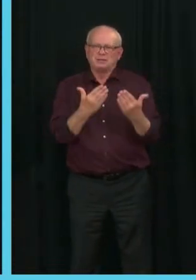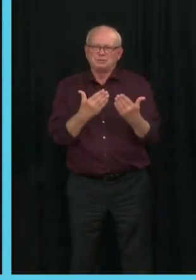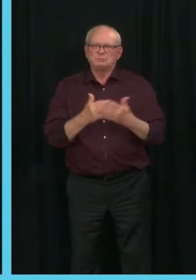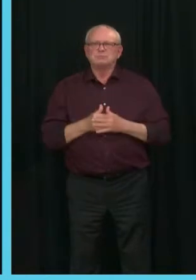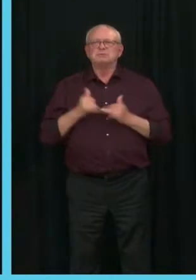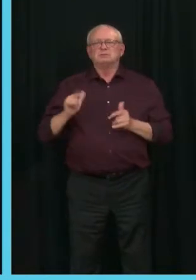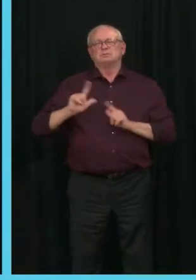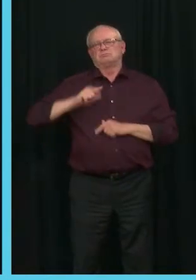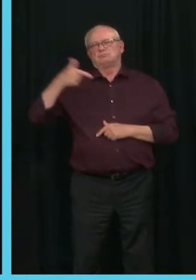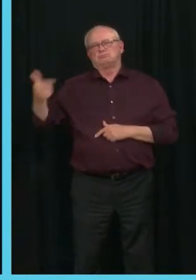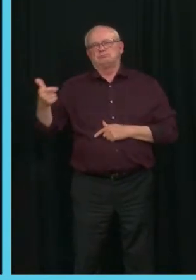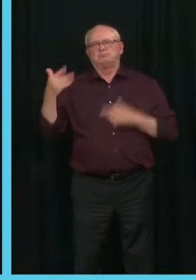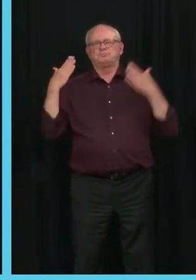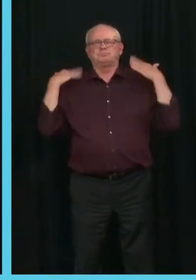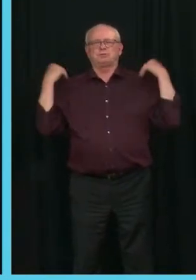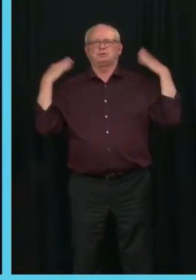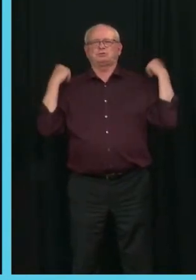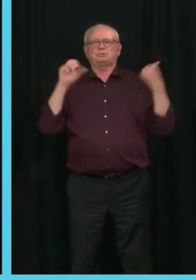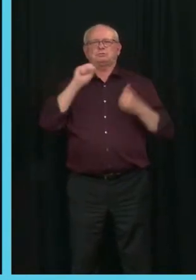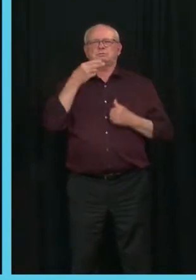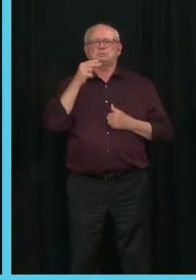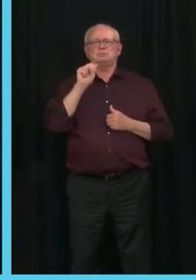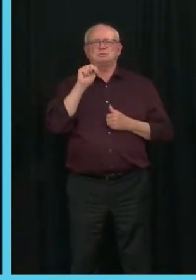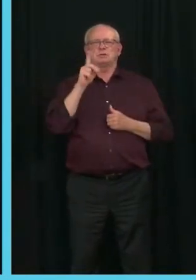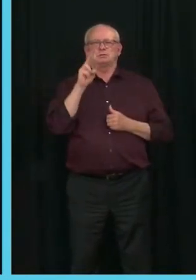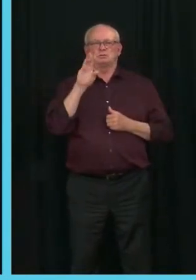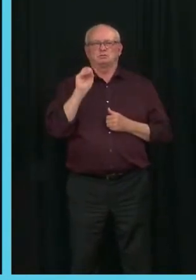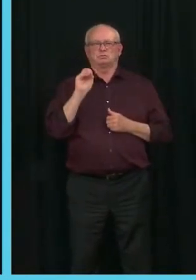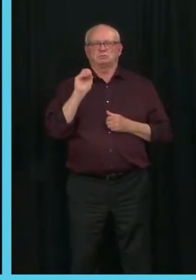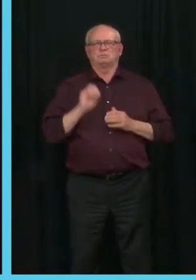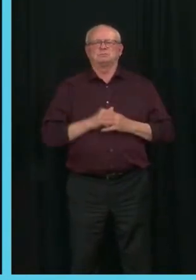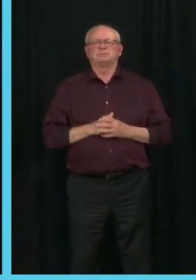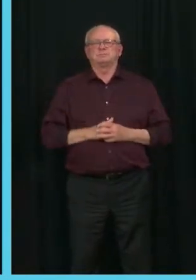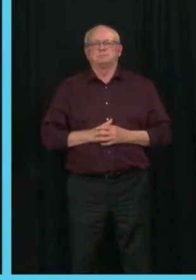provide additional details on how to book your second dose.